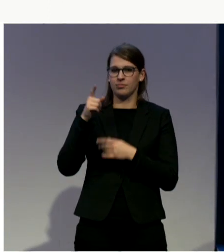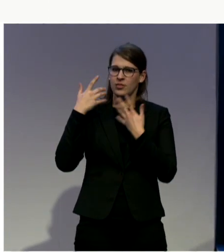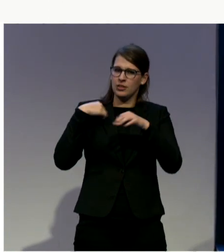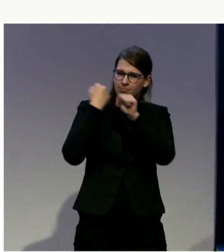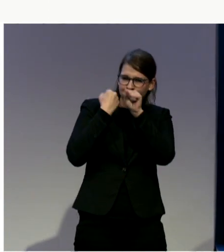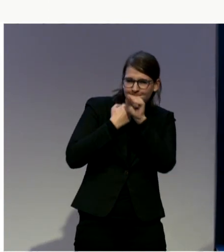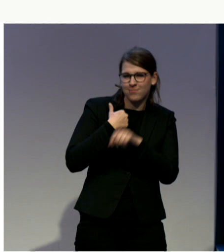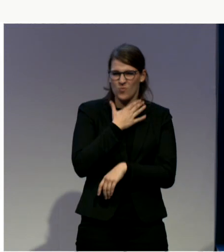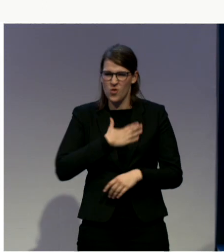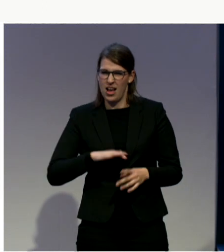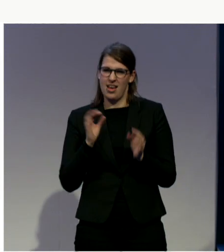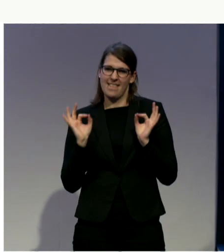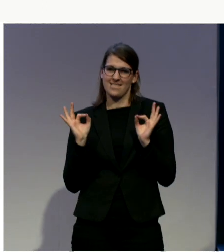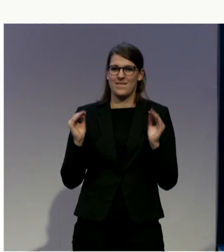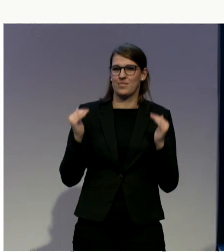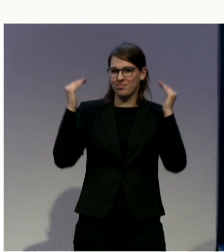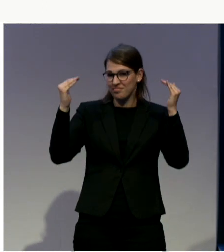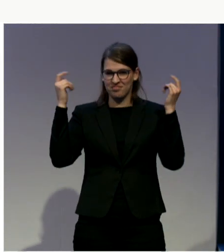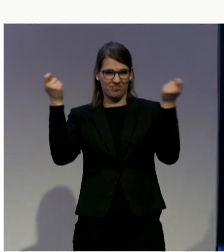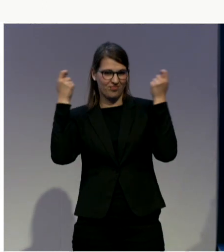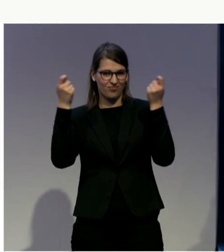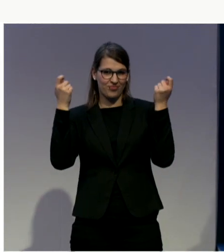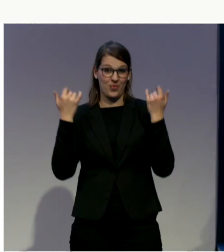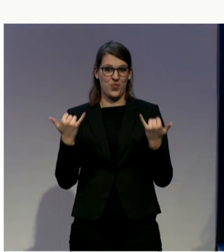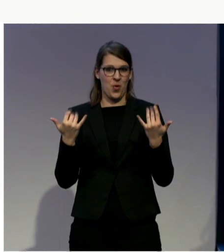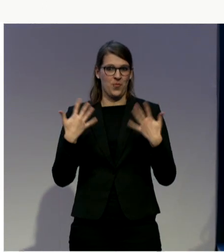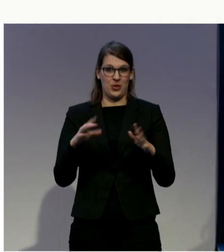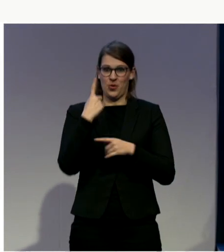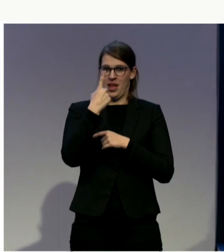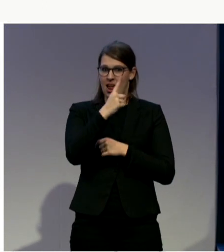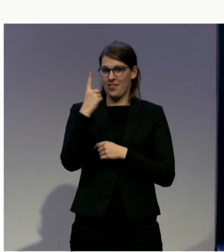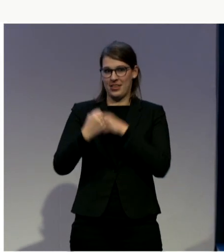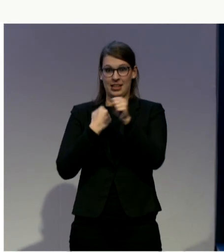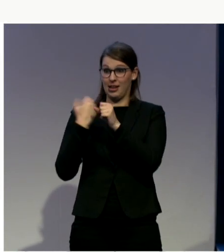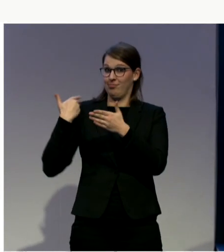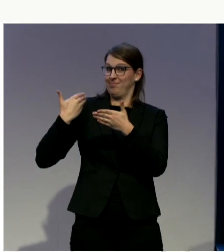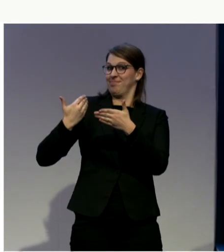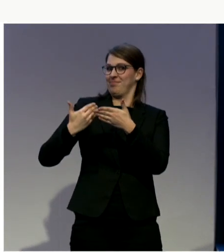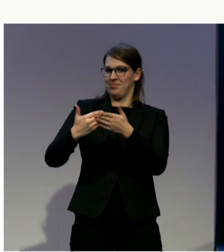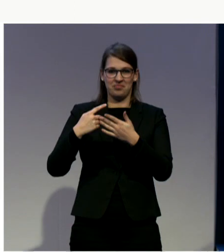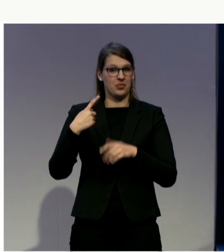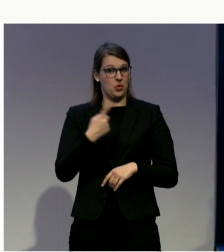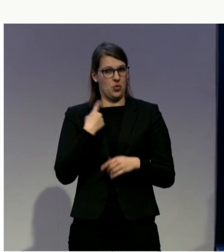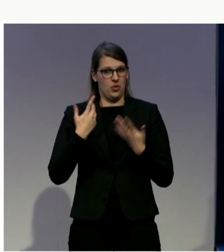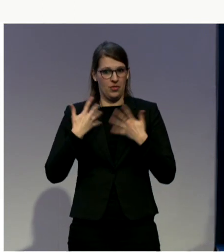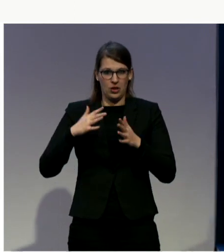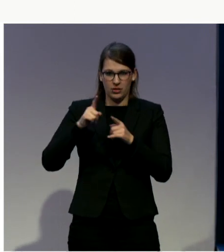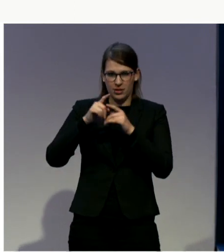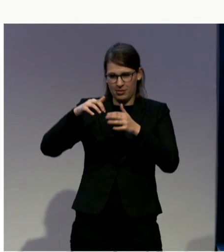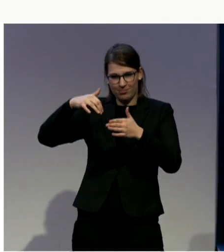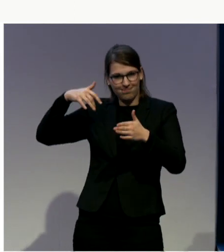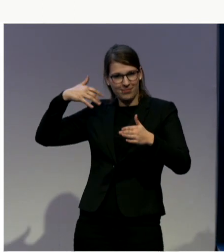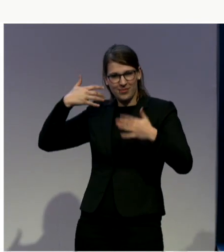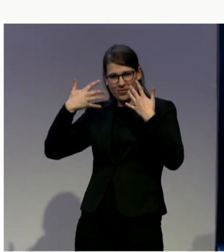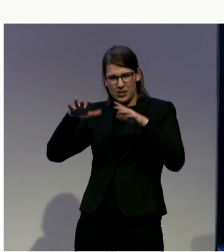is our 11th year of the festival and have hundreds of films in our archive. I know I was told to also address that, how to get your hands